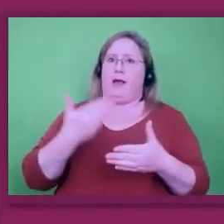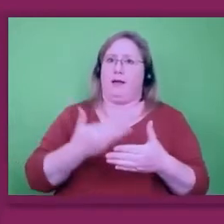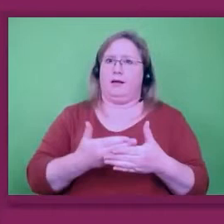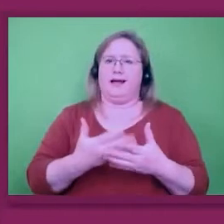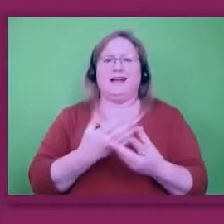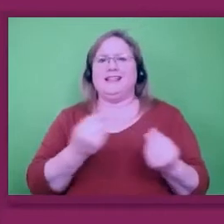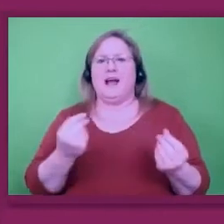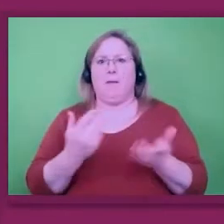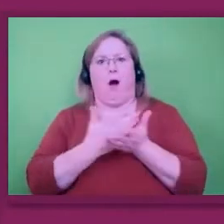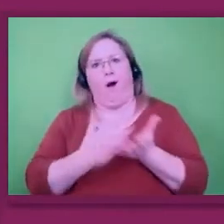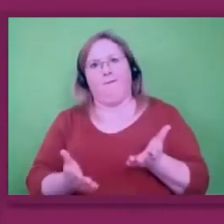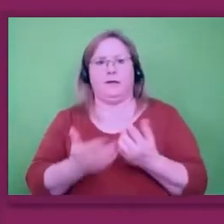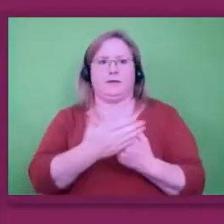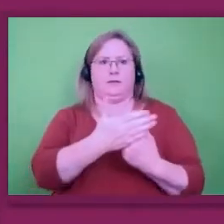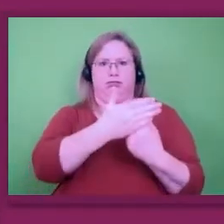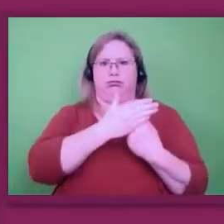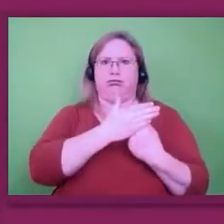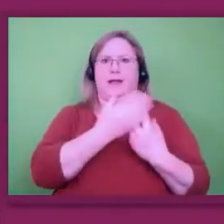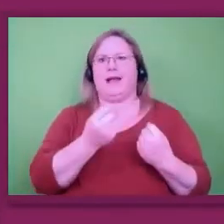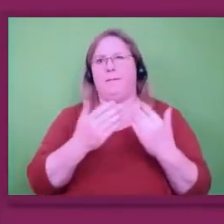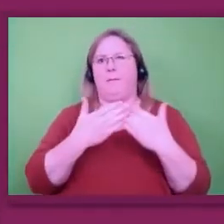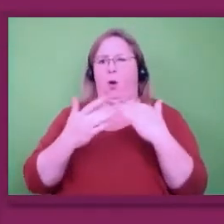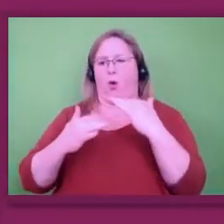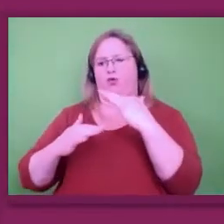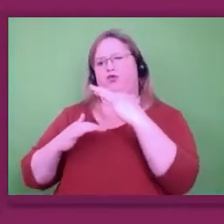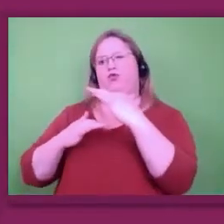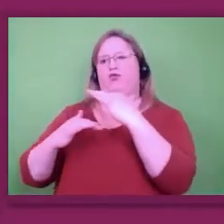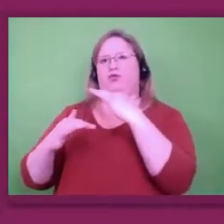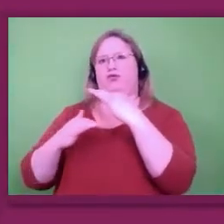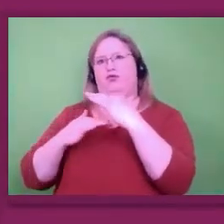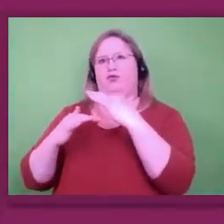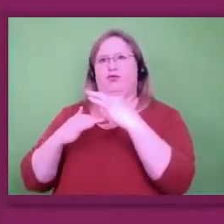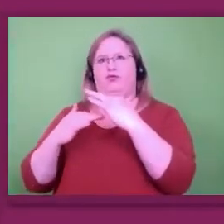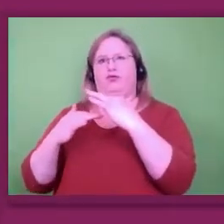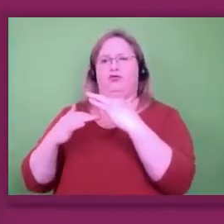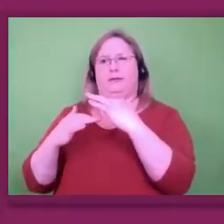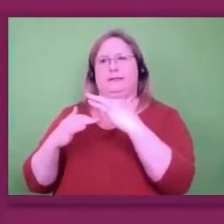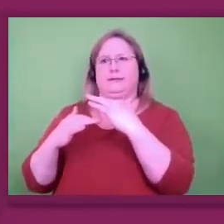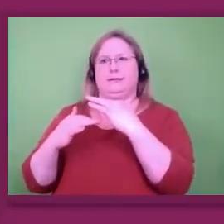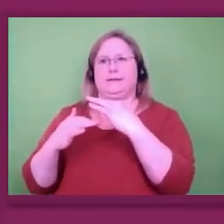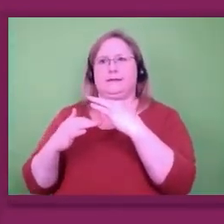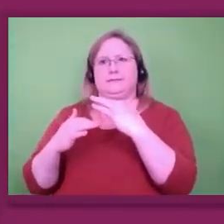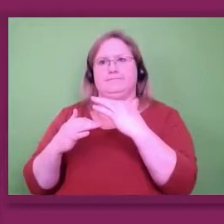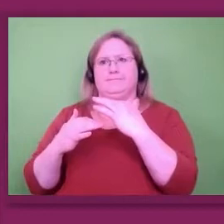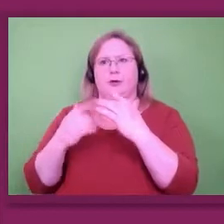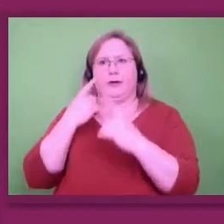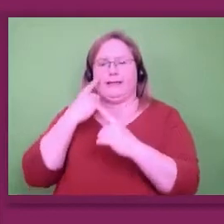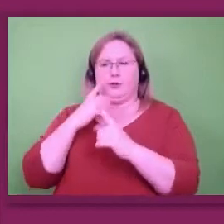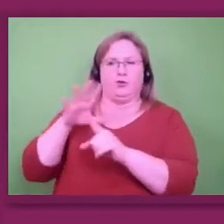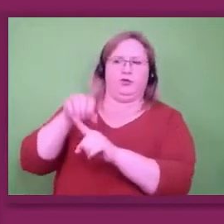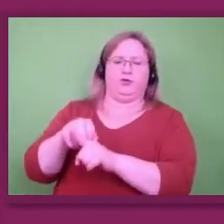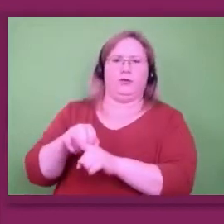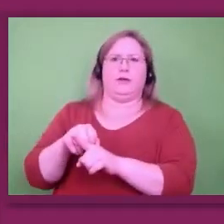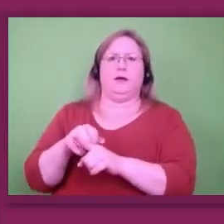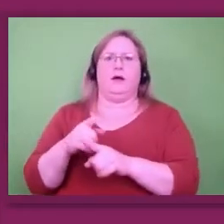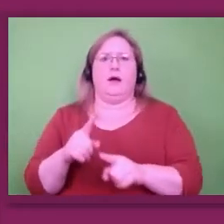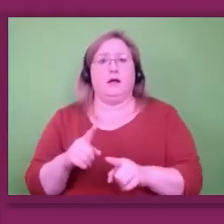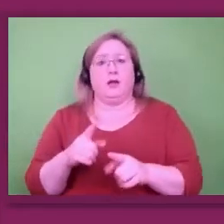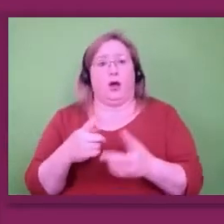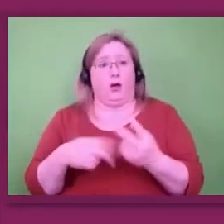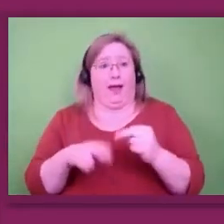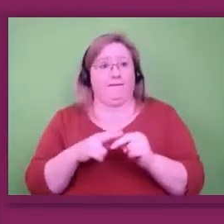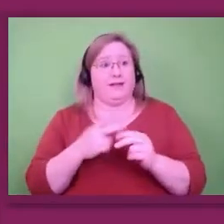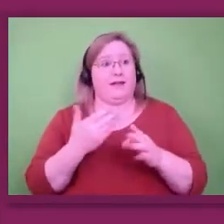other incidents would be more indirect and very insidious. And that's happening within the NHS. So if it's happening to workers, I